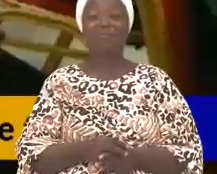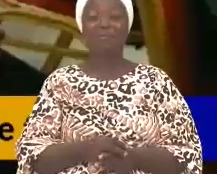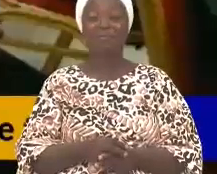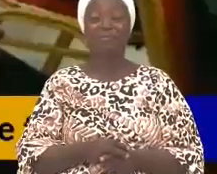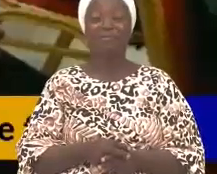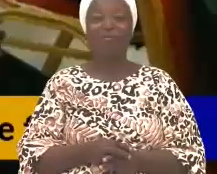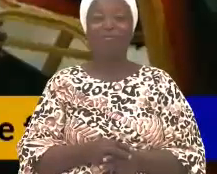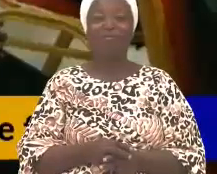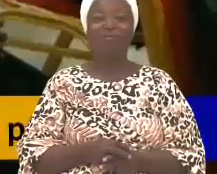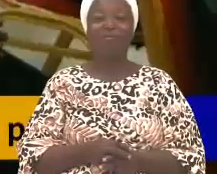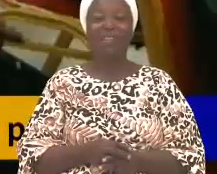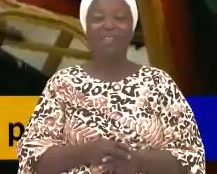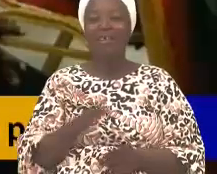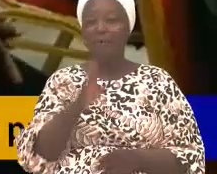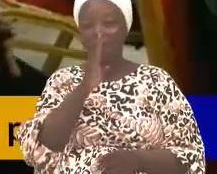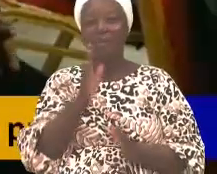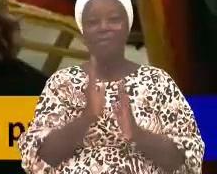Get ready.